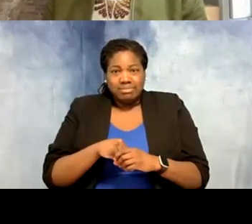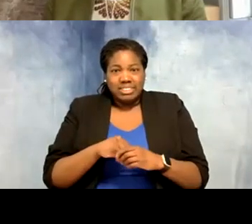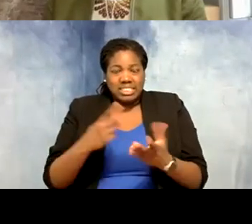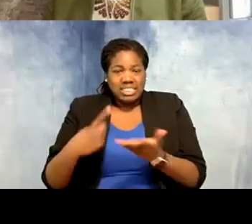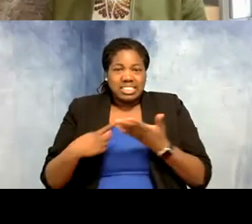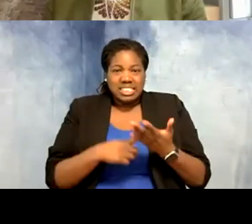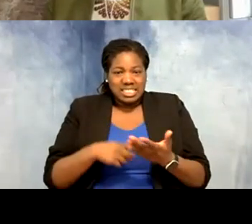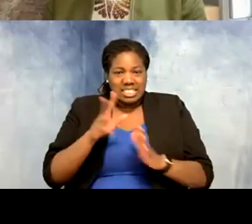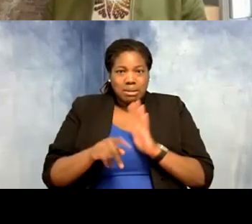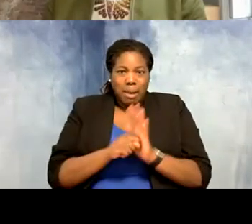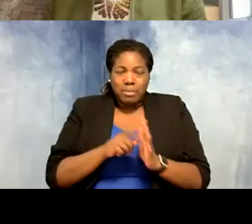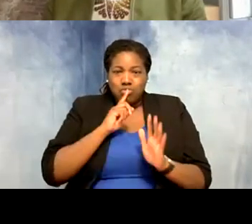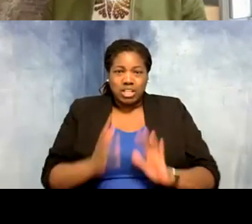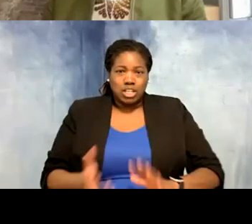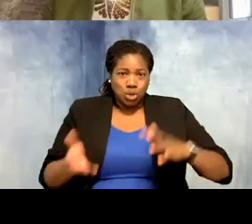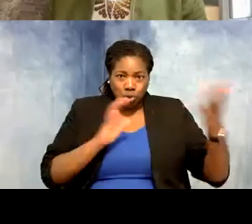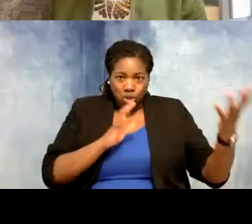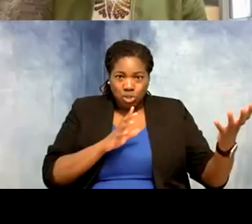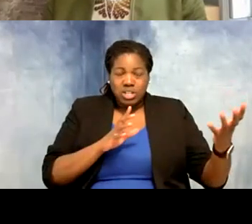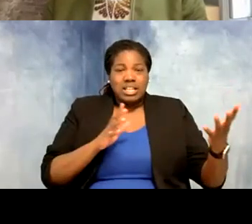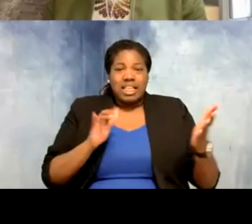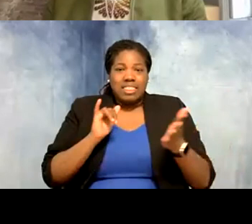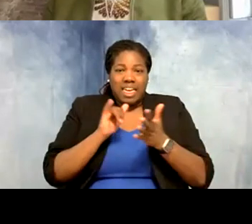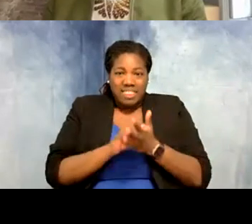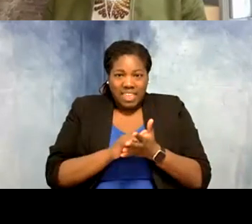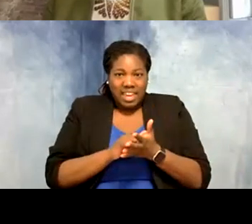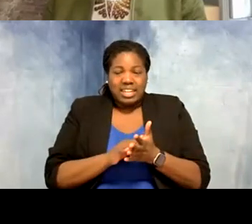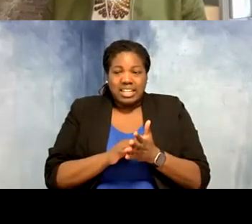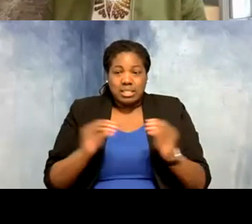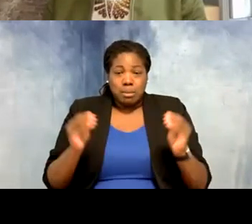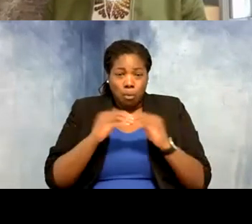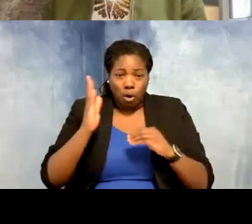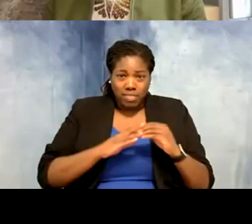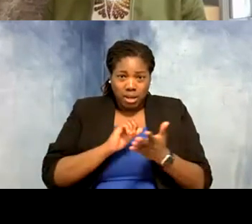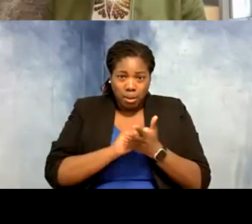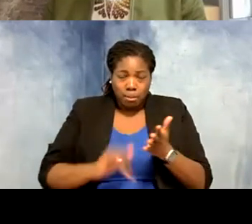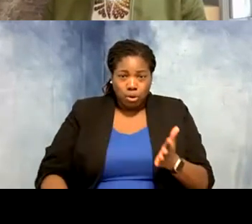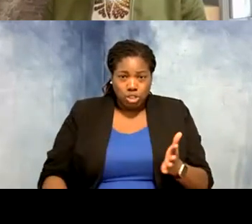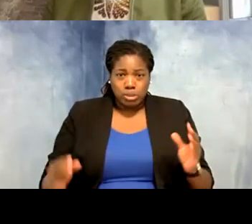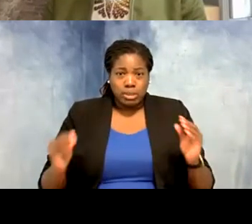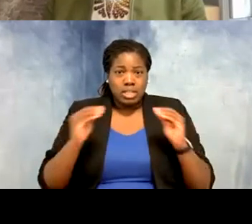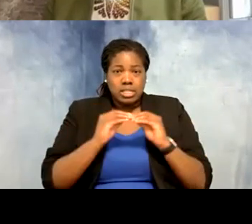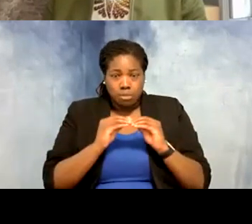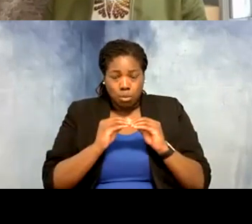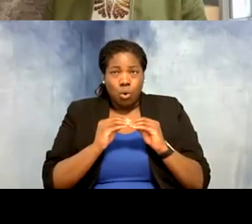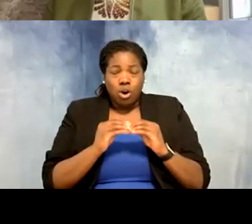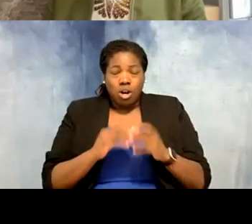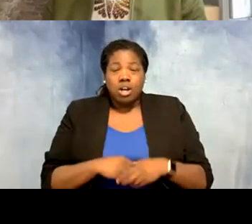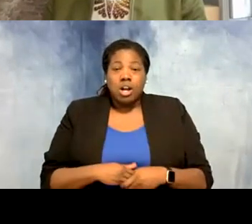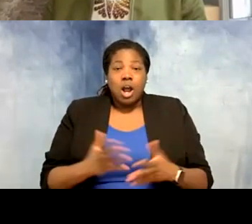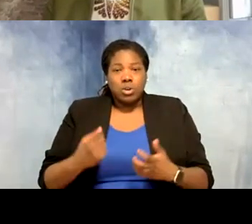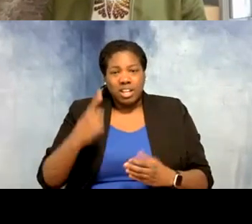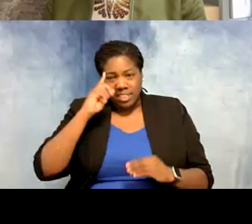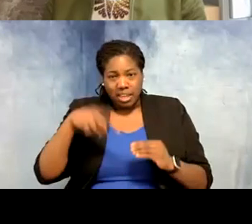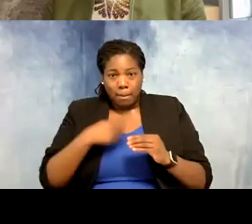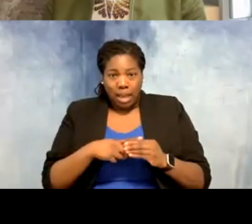time where there is a crisis that's just beyond abortion, but it relates to something so much more. And so I want to think about this